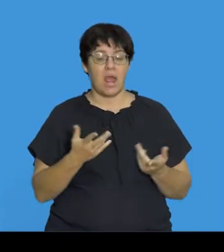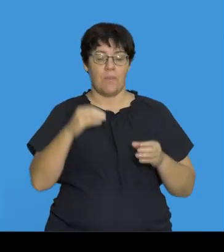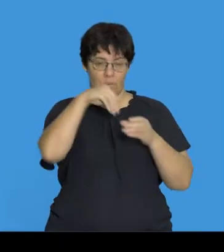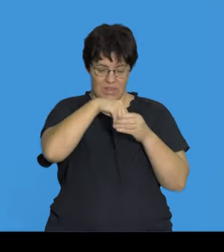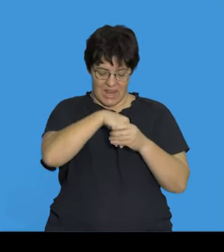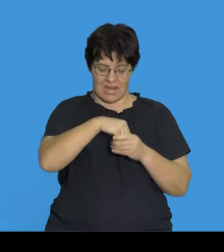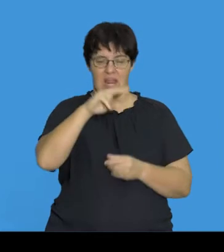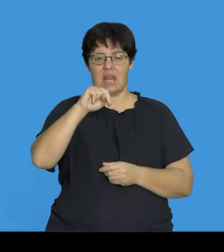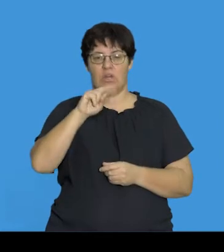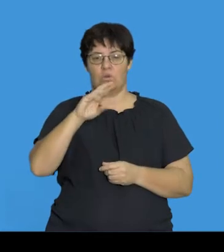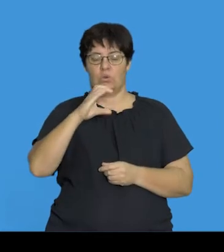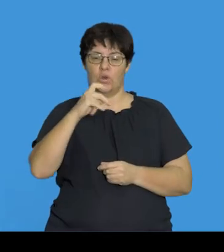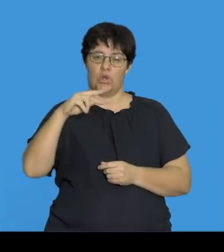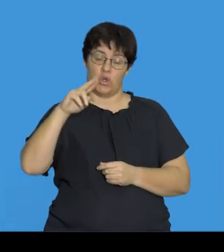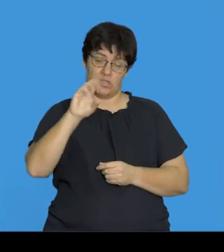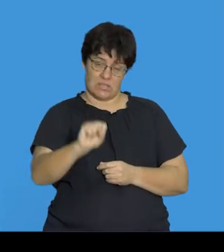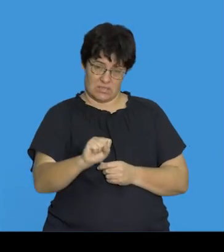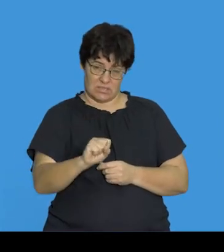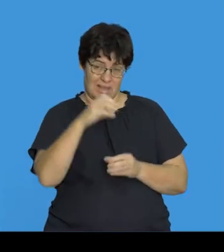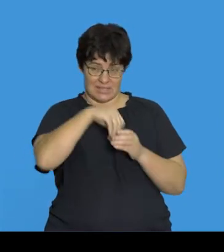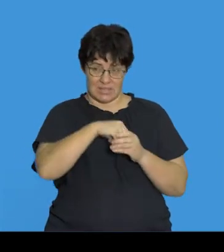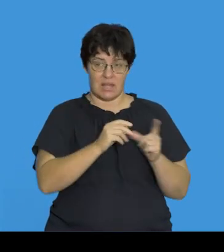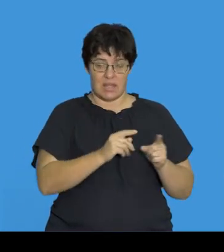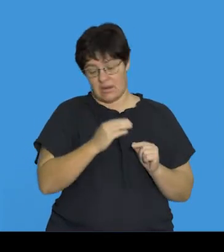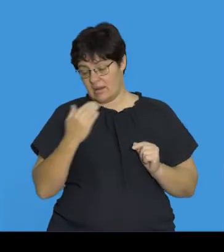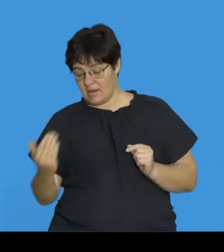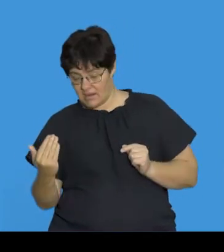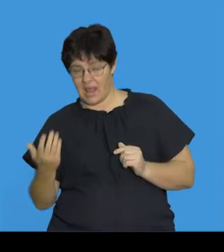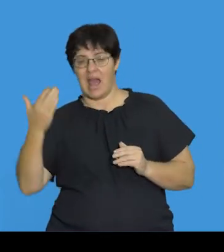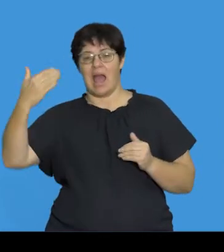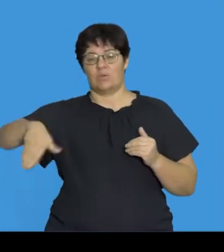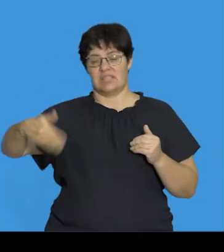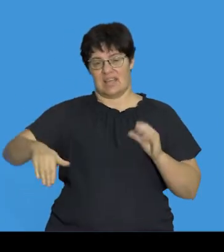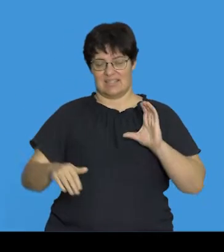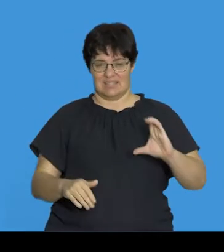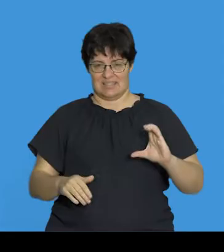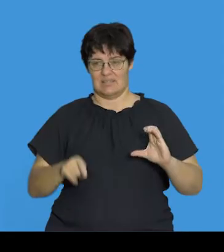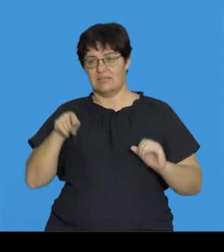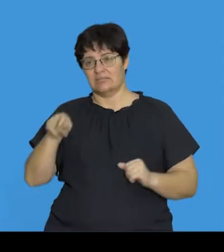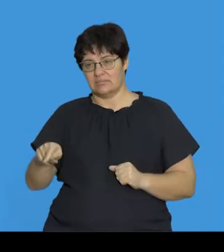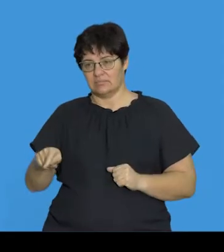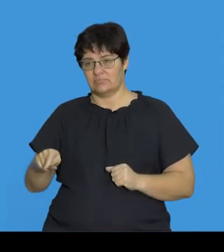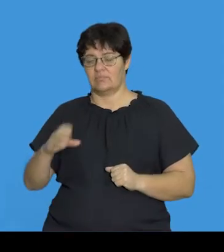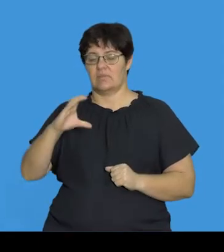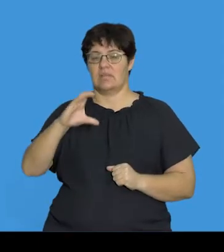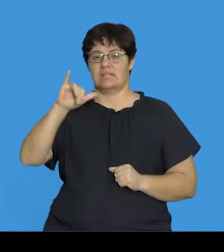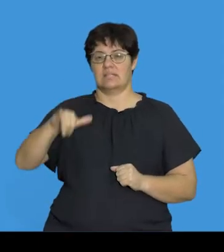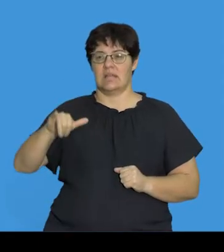in the nucleus in here, and on this side we outside the nucleus in an area called the